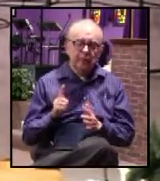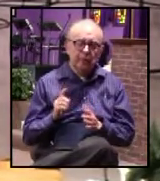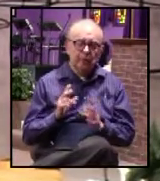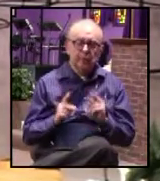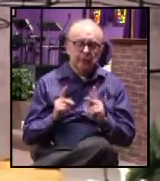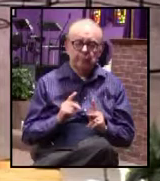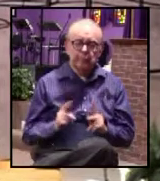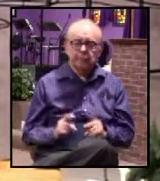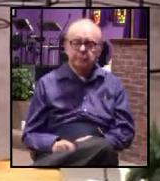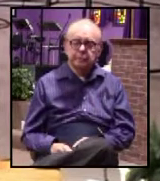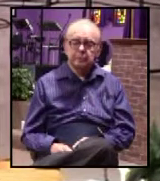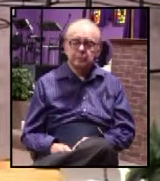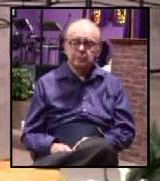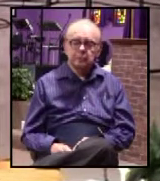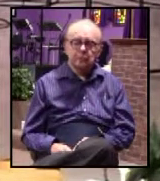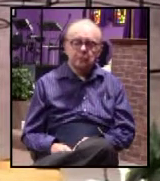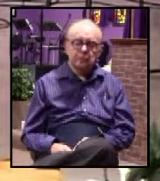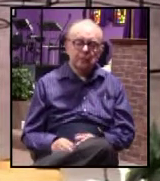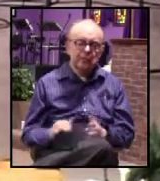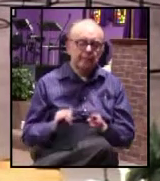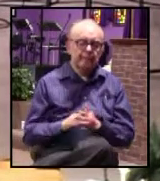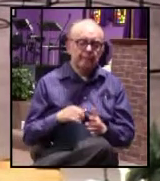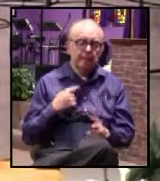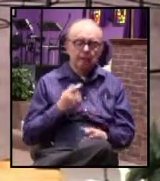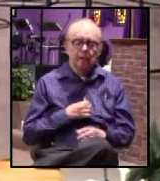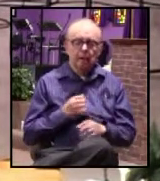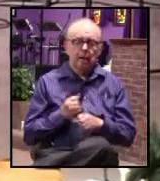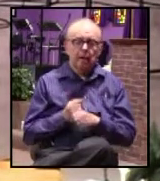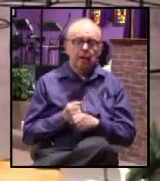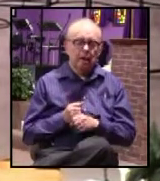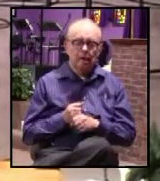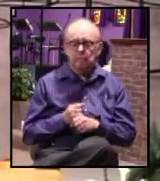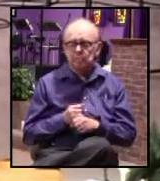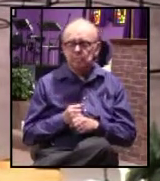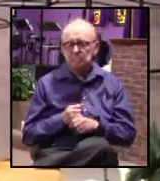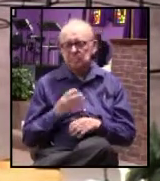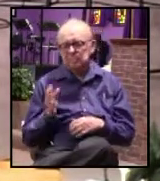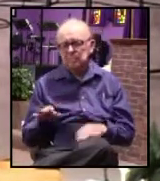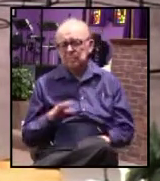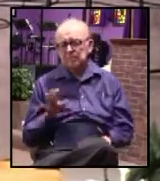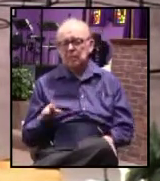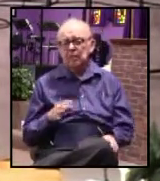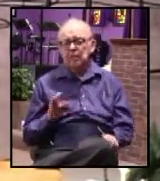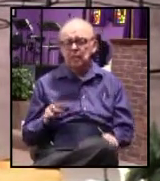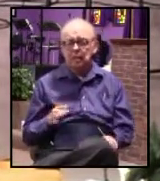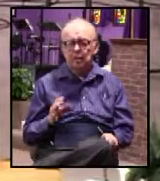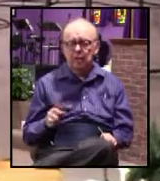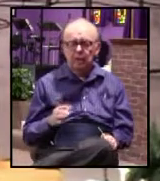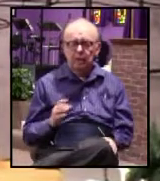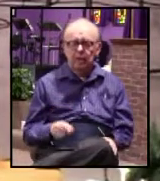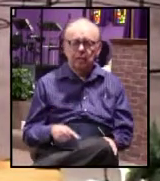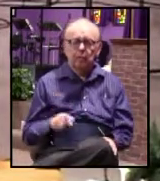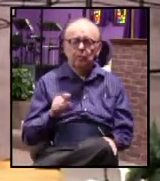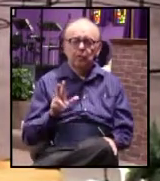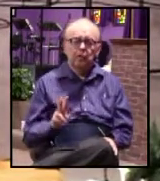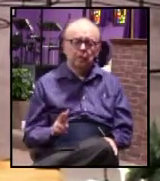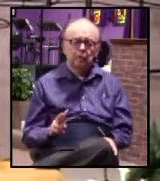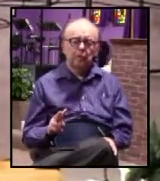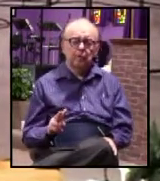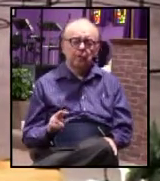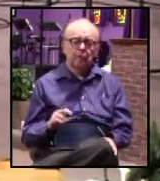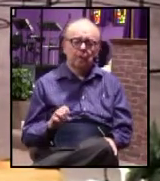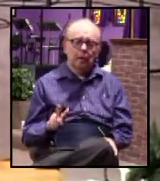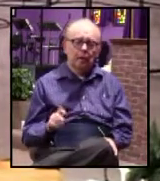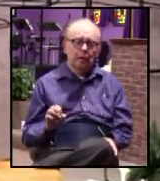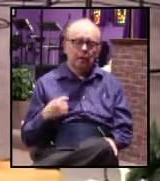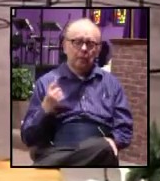4,551 people. That if we would all take within about just a quarter of a mile of where